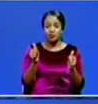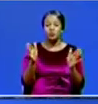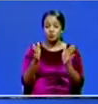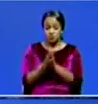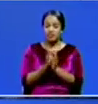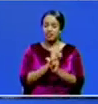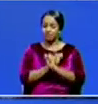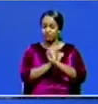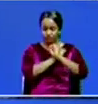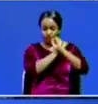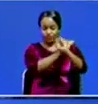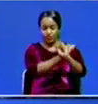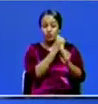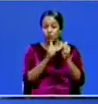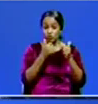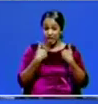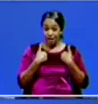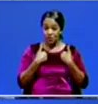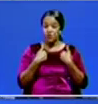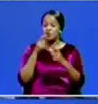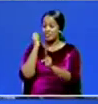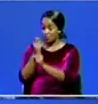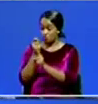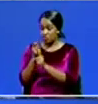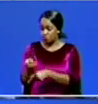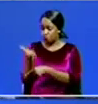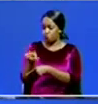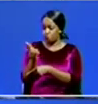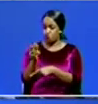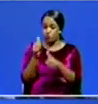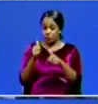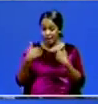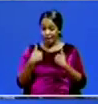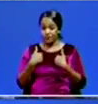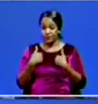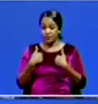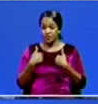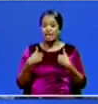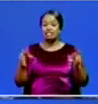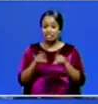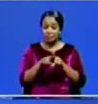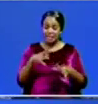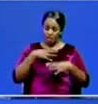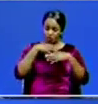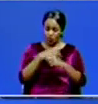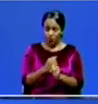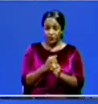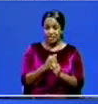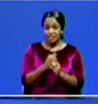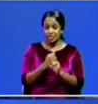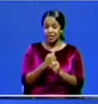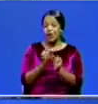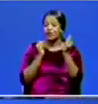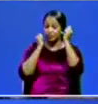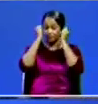that we have, with the weapons that we have, and with the courage of the soldier that we have, I have no